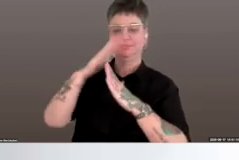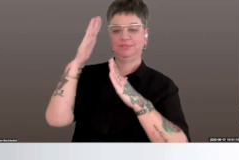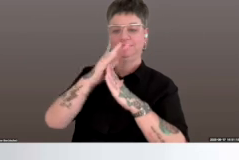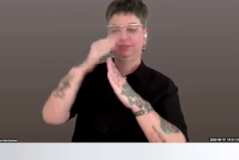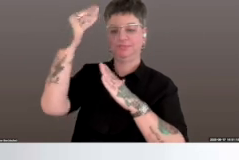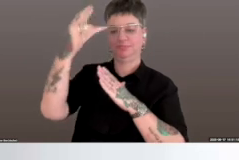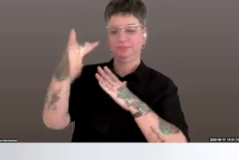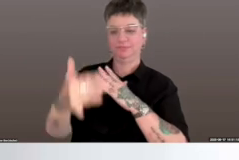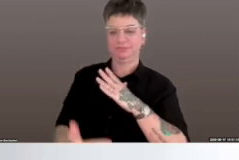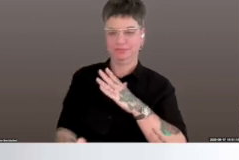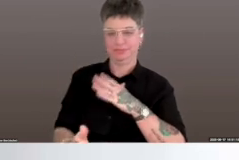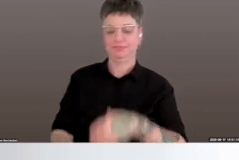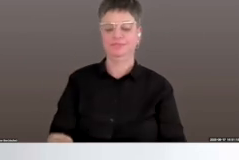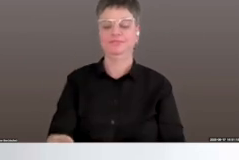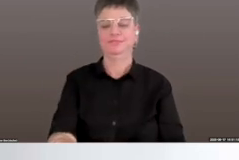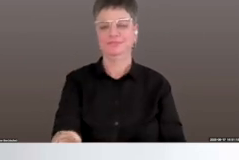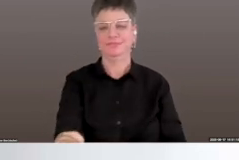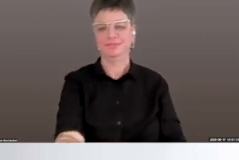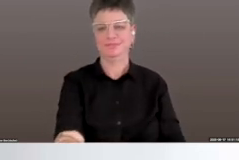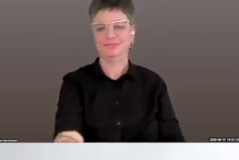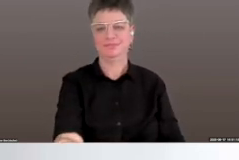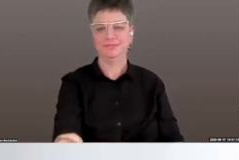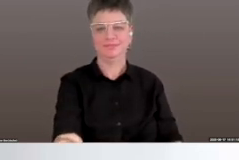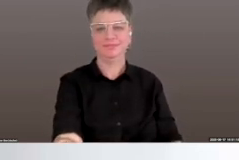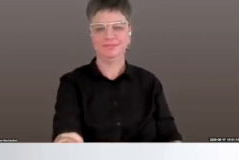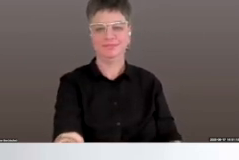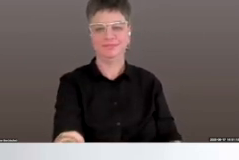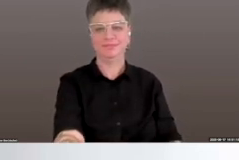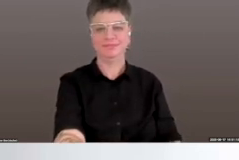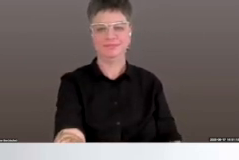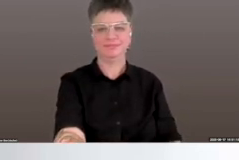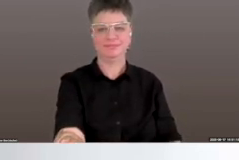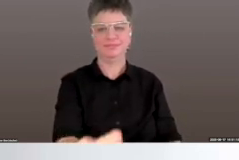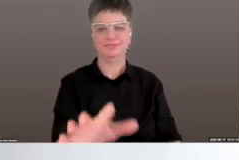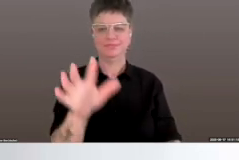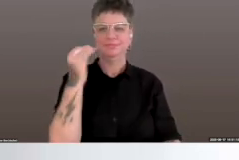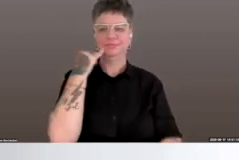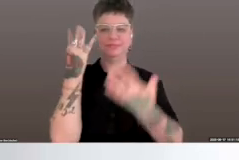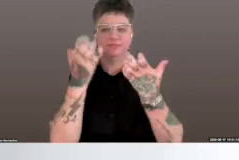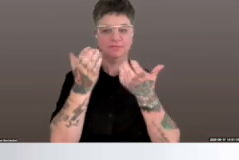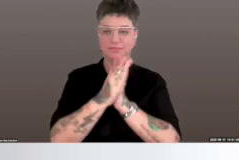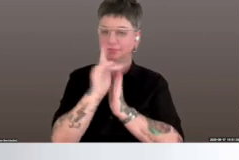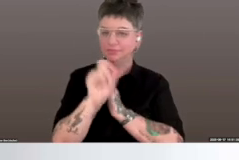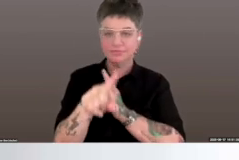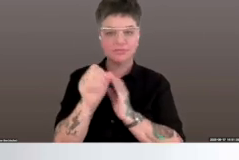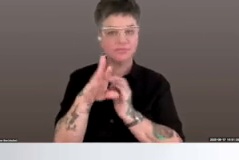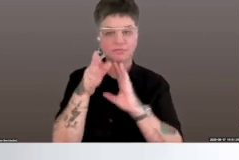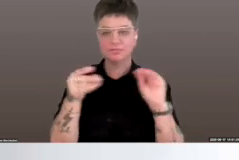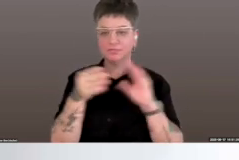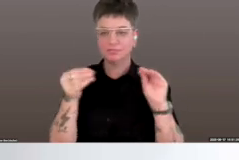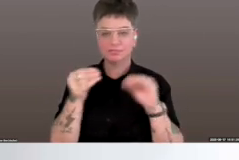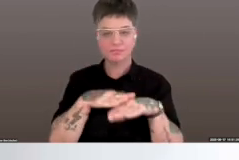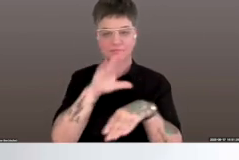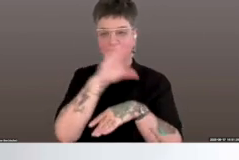we'll open the floor now for questions and comments about this part of the presentation. If you want to ask a question or make a comment and you are on